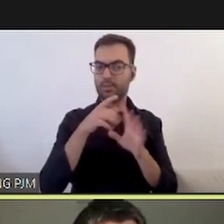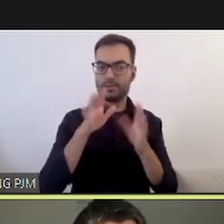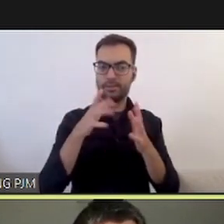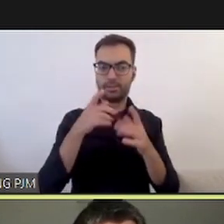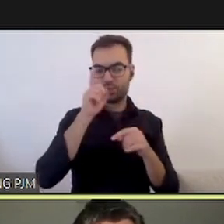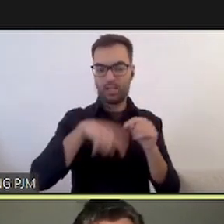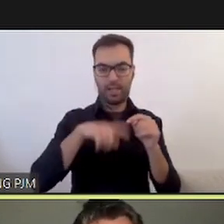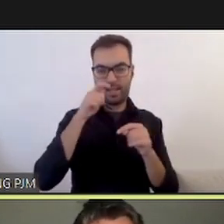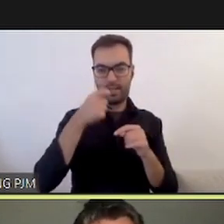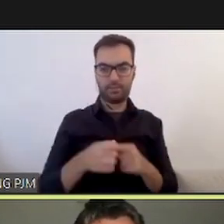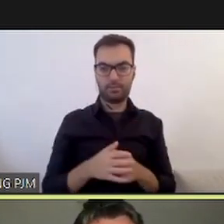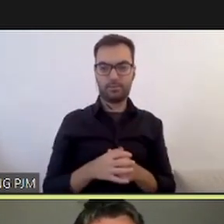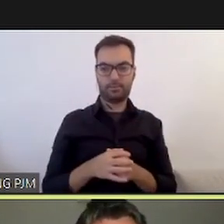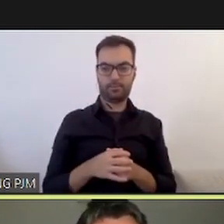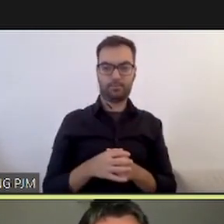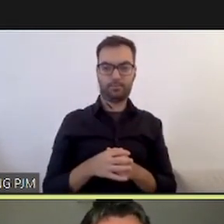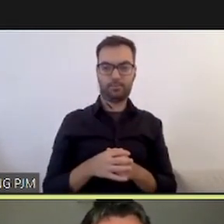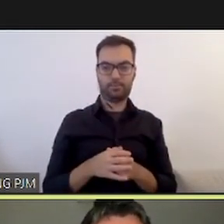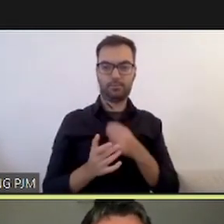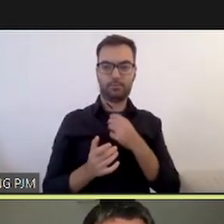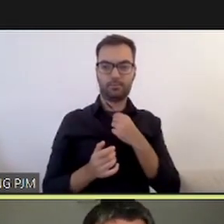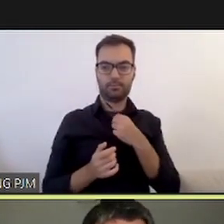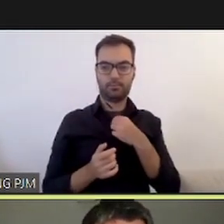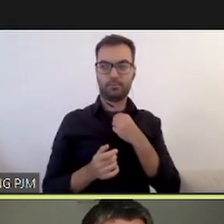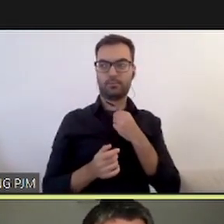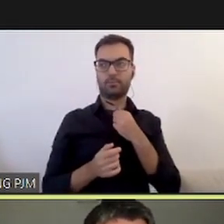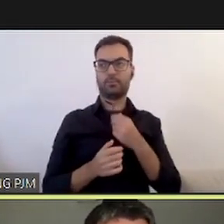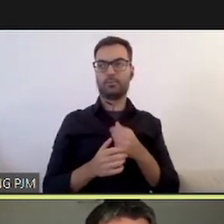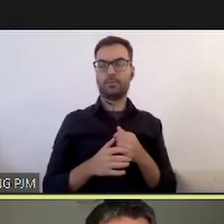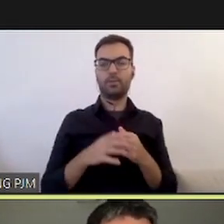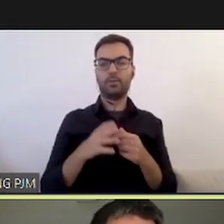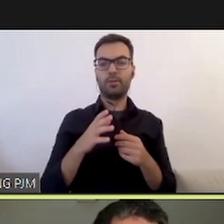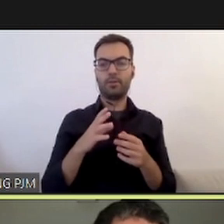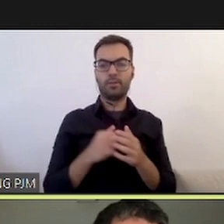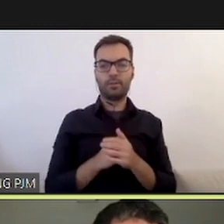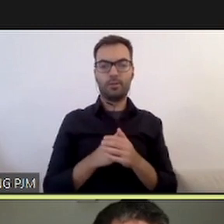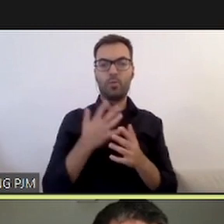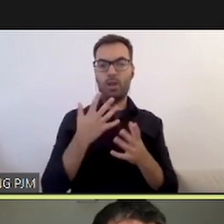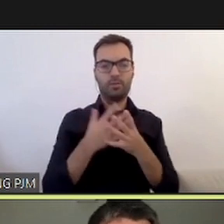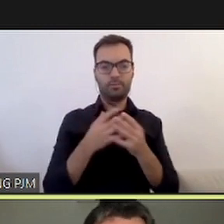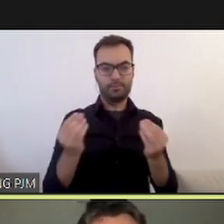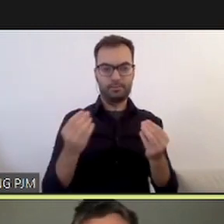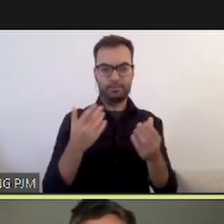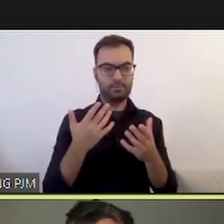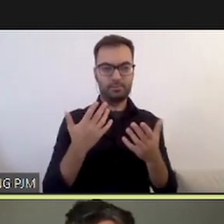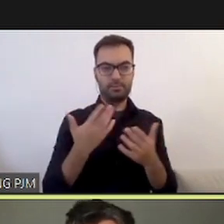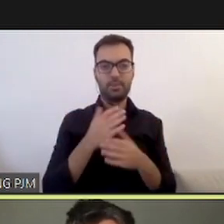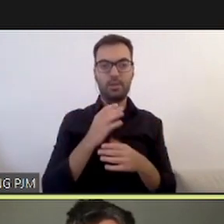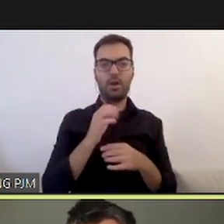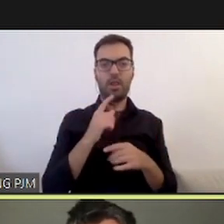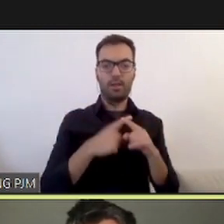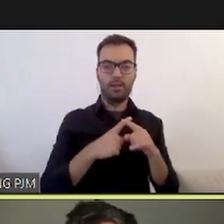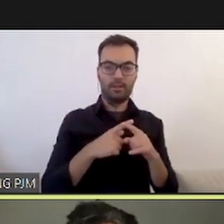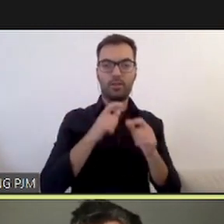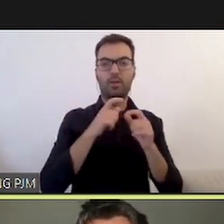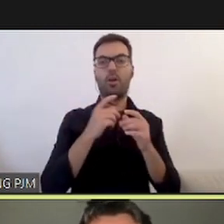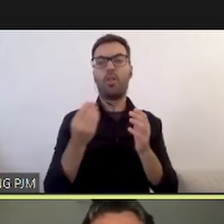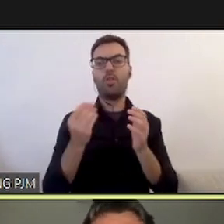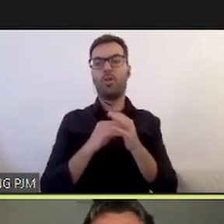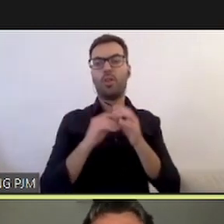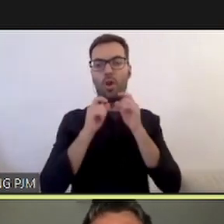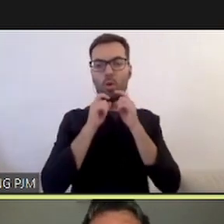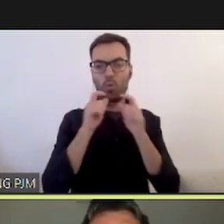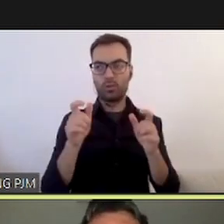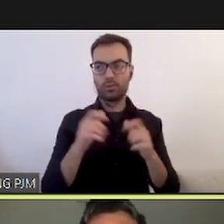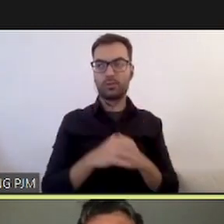proper one, because I can be quite lost one, because the first is OLX, then the dodaj ogłoszenia,